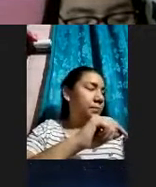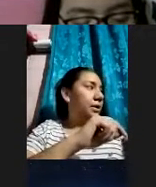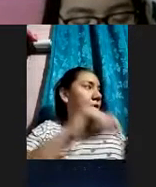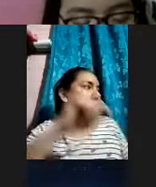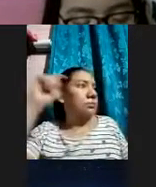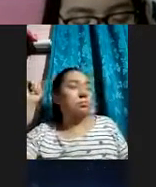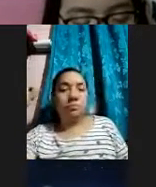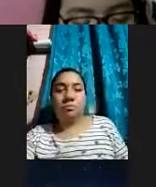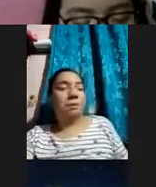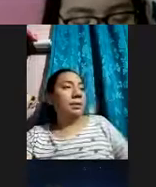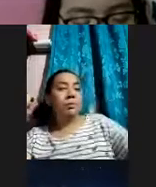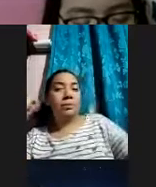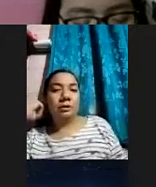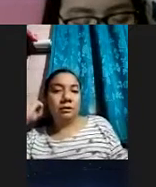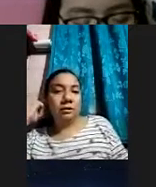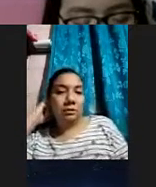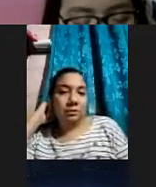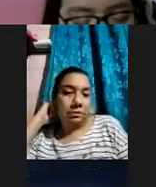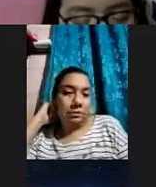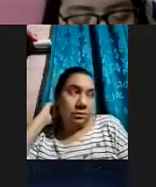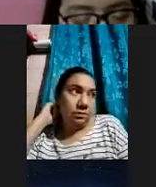Kenia González?